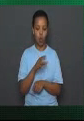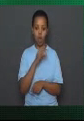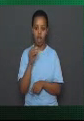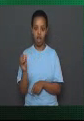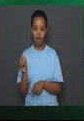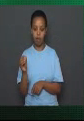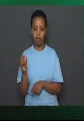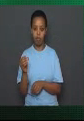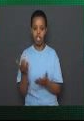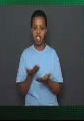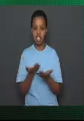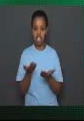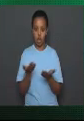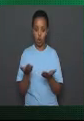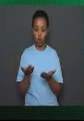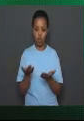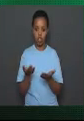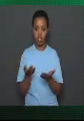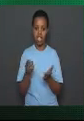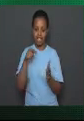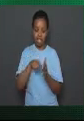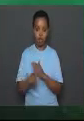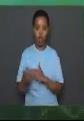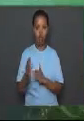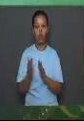study the substances in more detail.